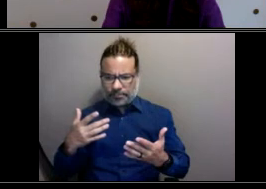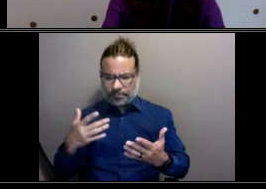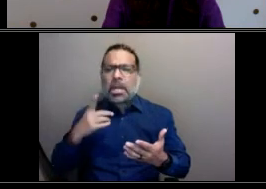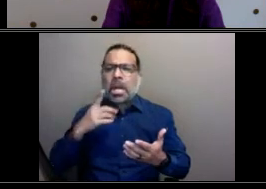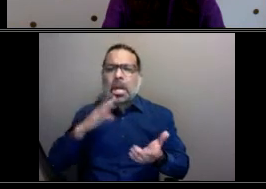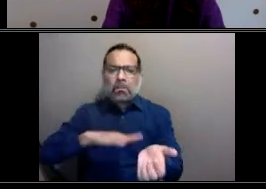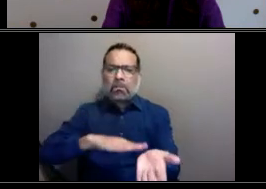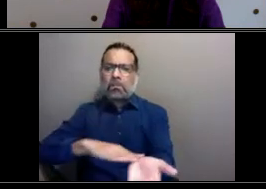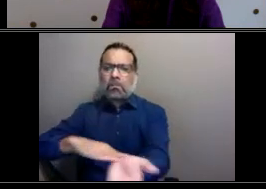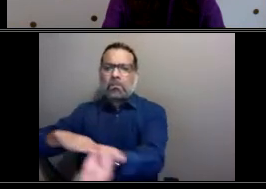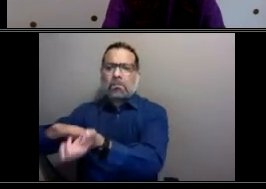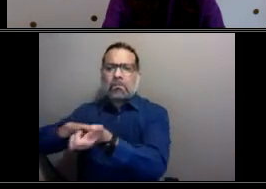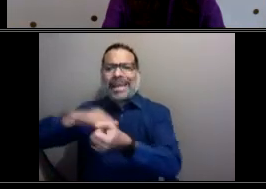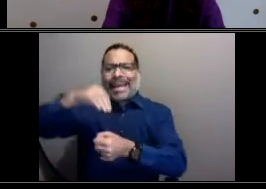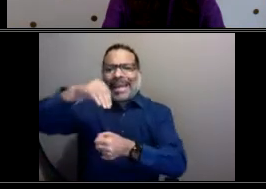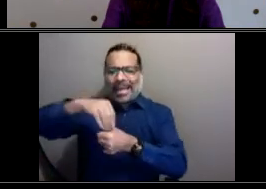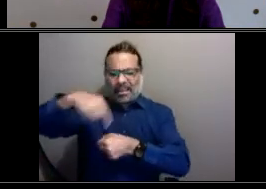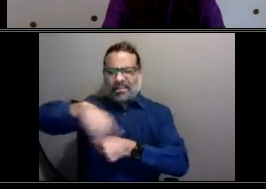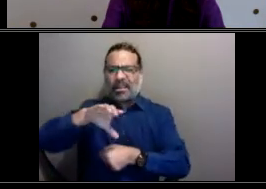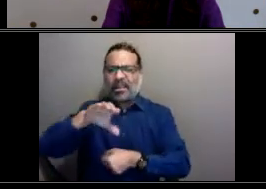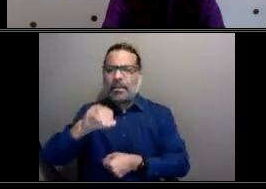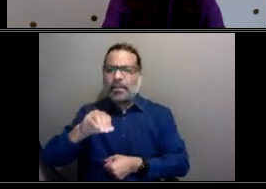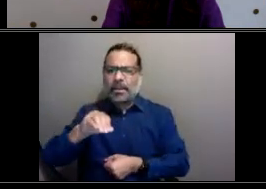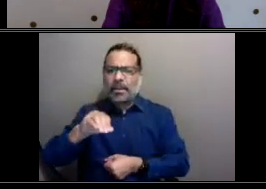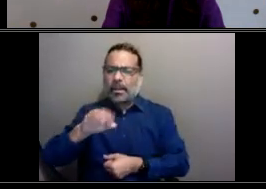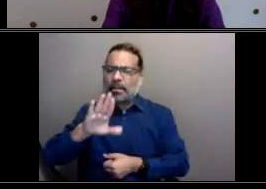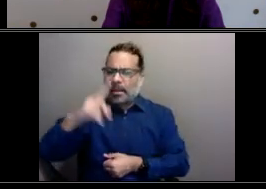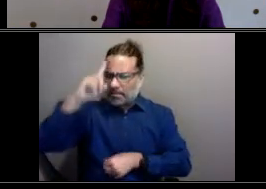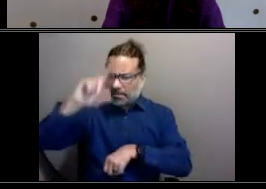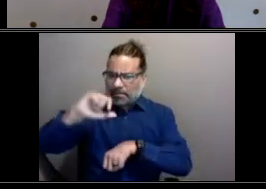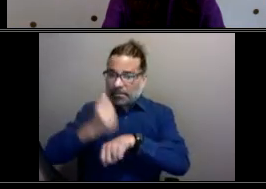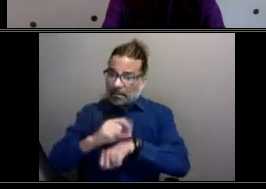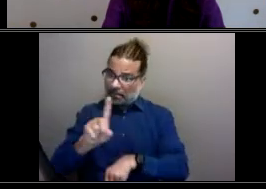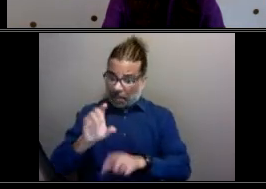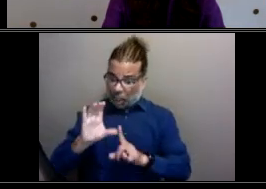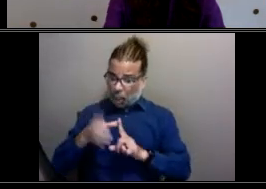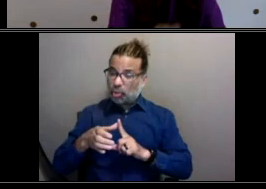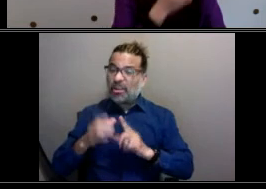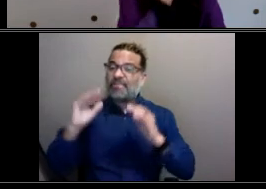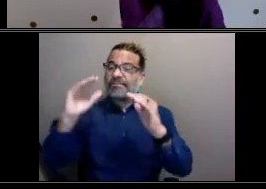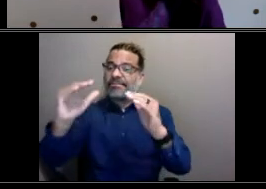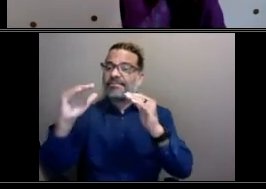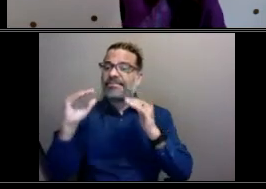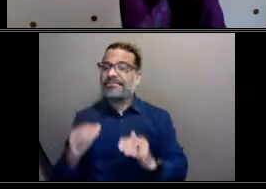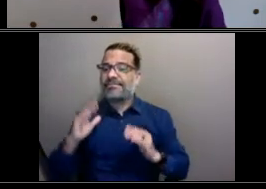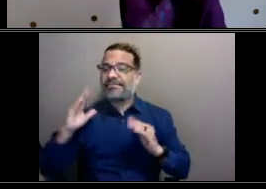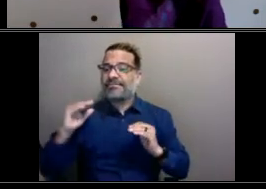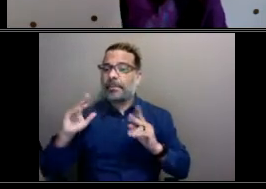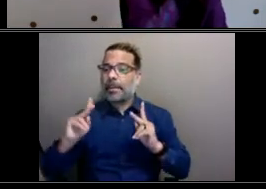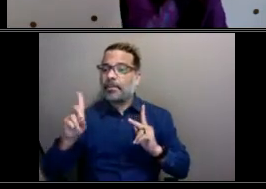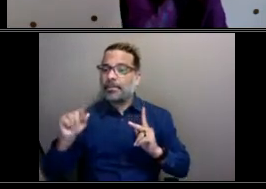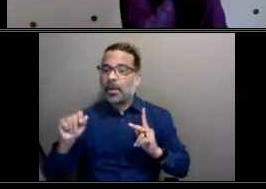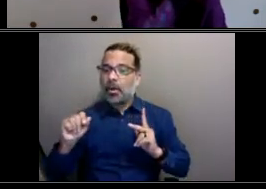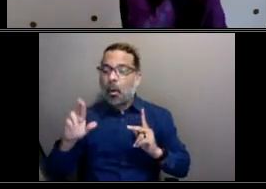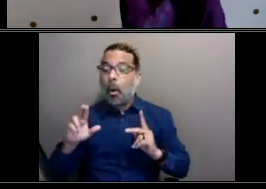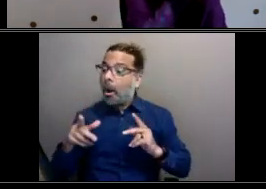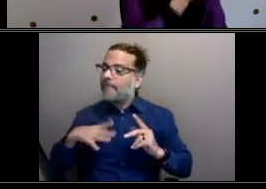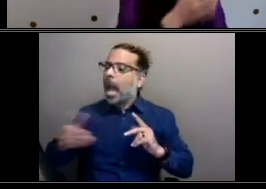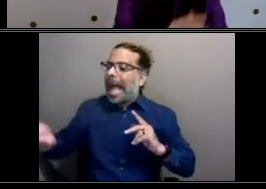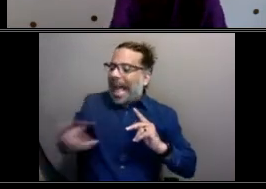on your own mindset. Is there indeed a culture of low expectations, or a here but no further in terms of